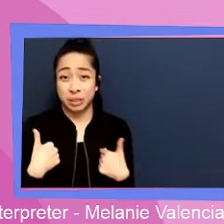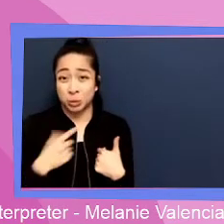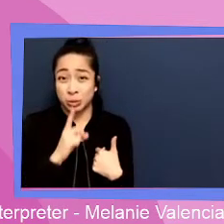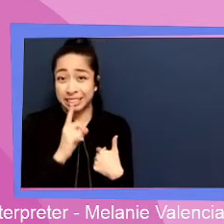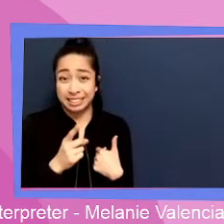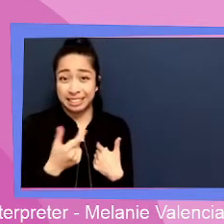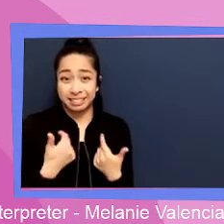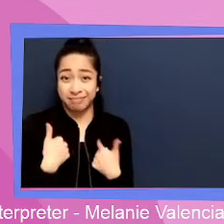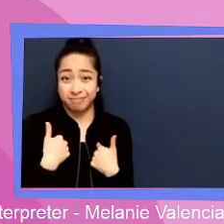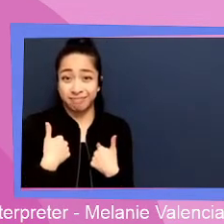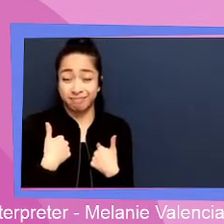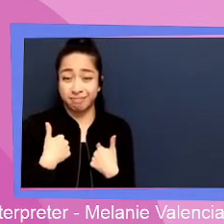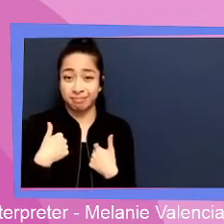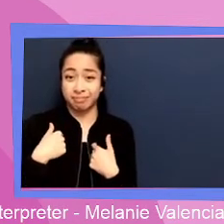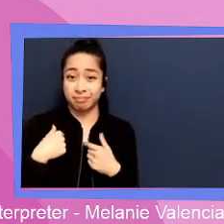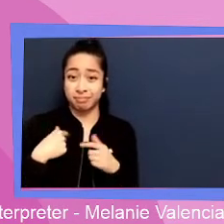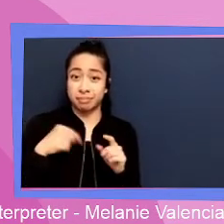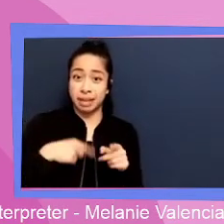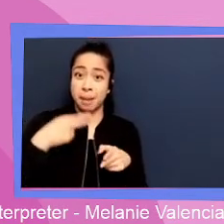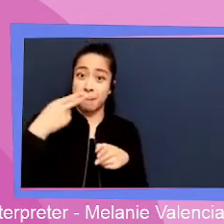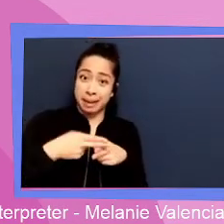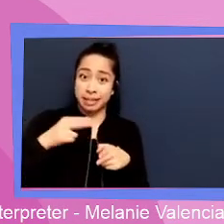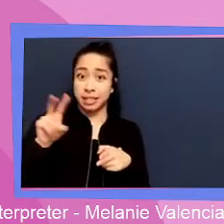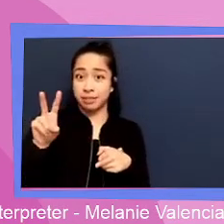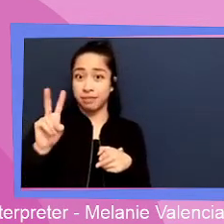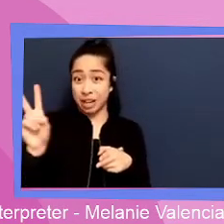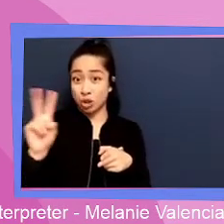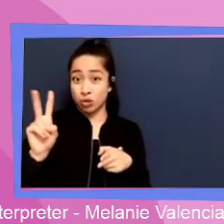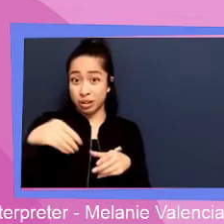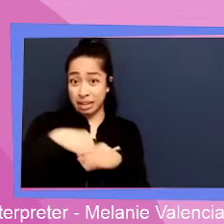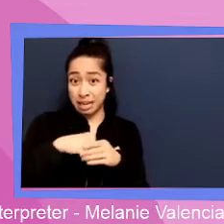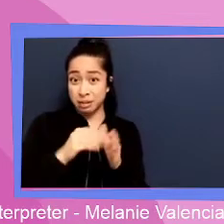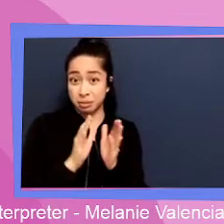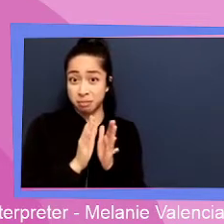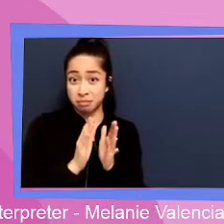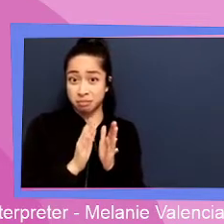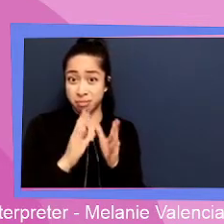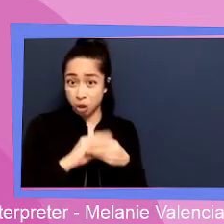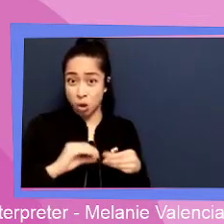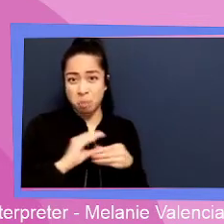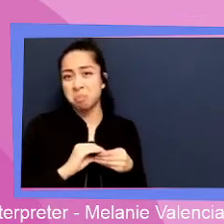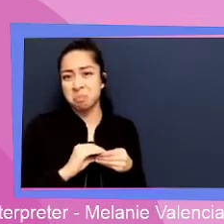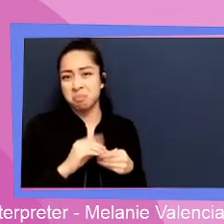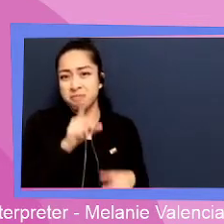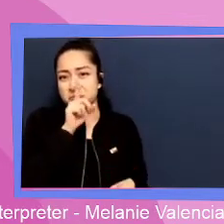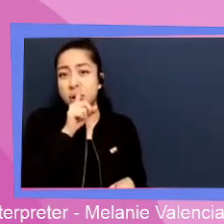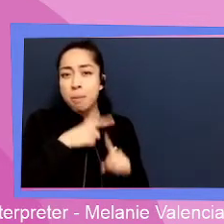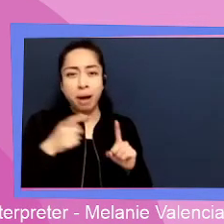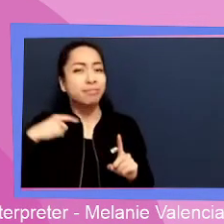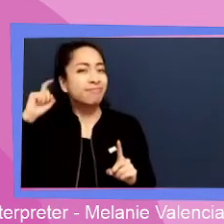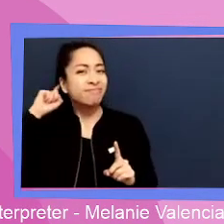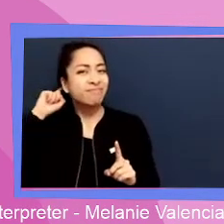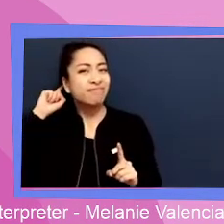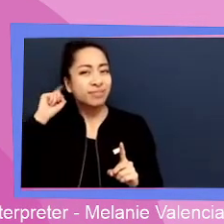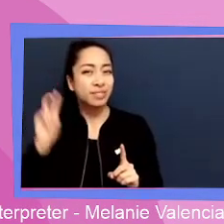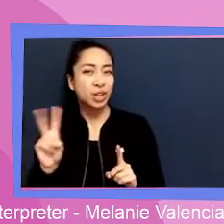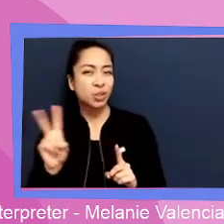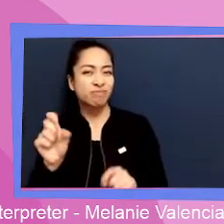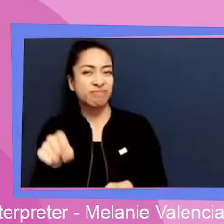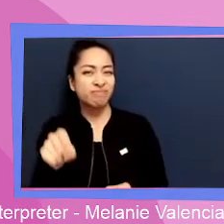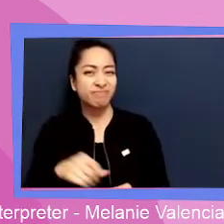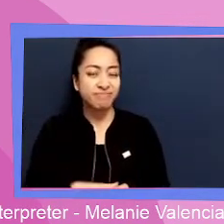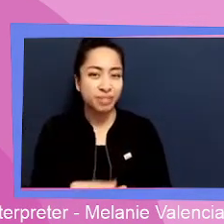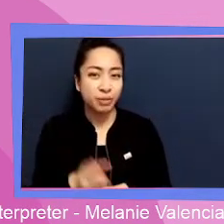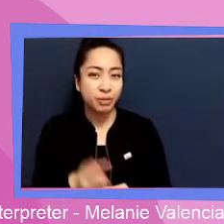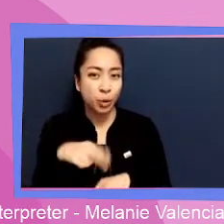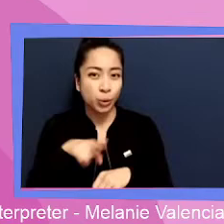Vancouver in Bruges, but it's definitely what I was thinking of when I was writing the book, partially because the roller